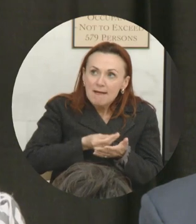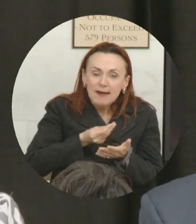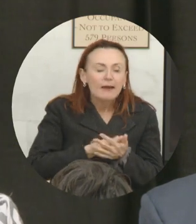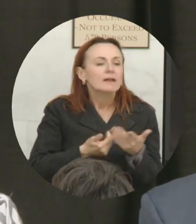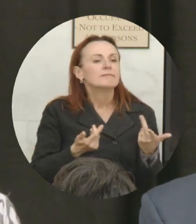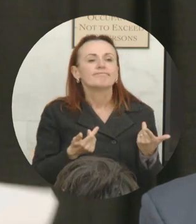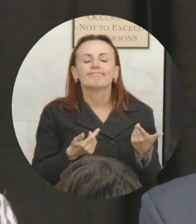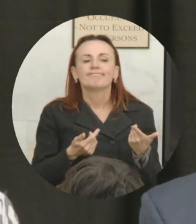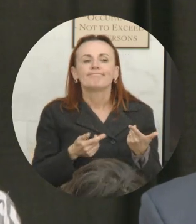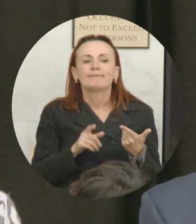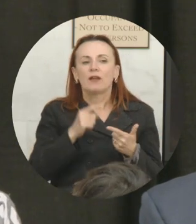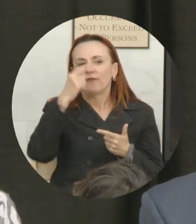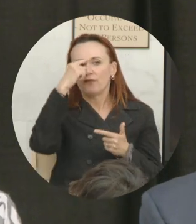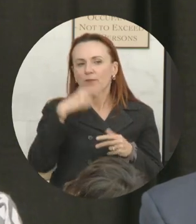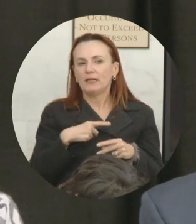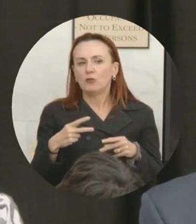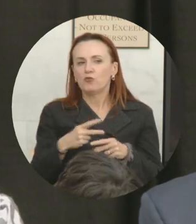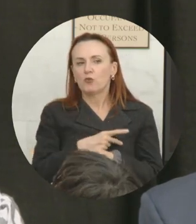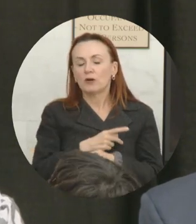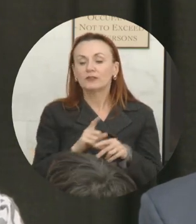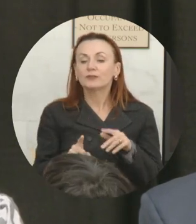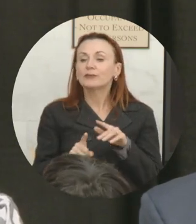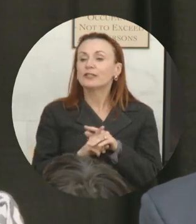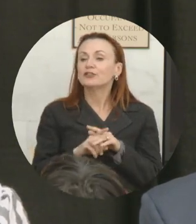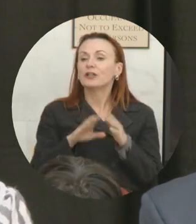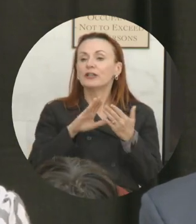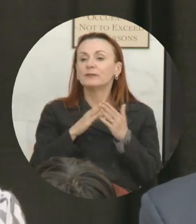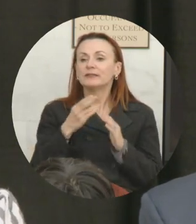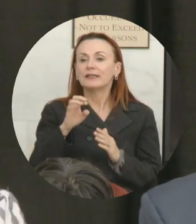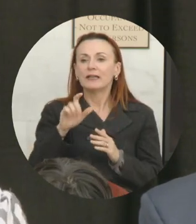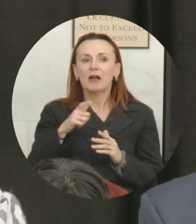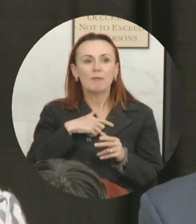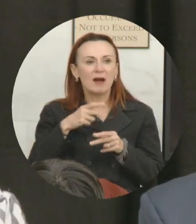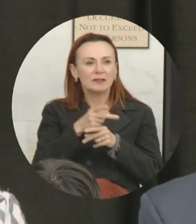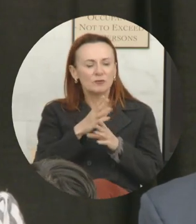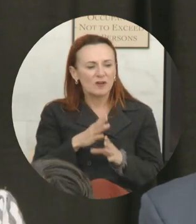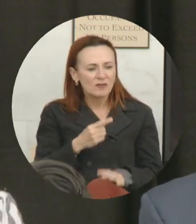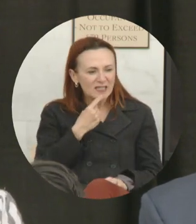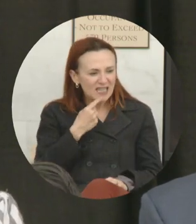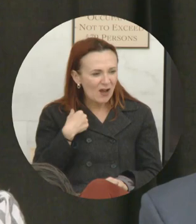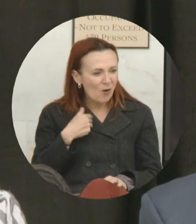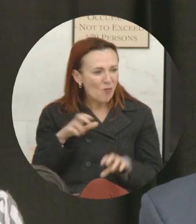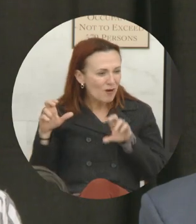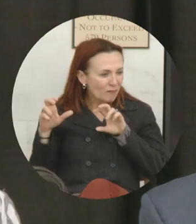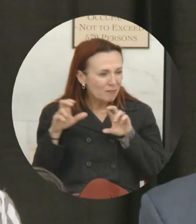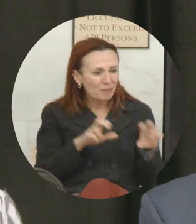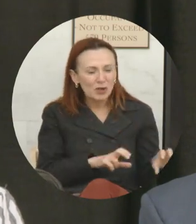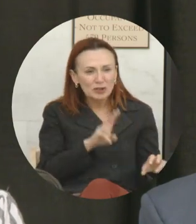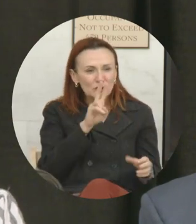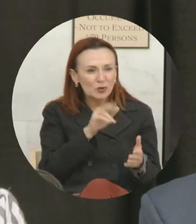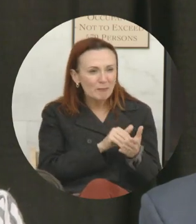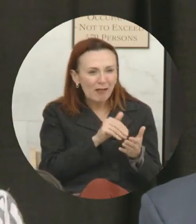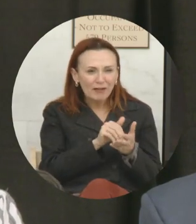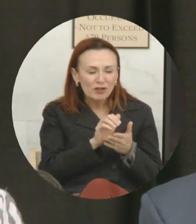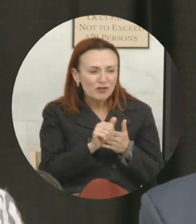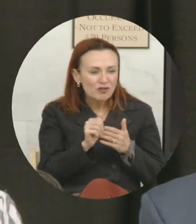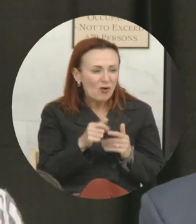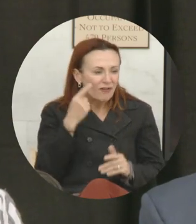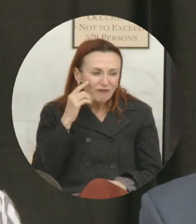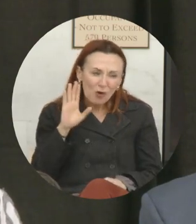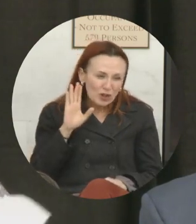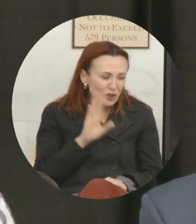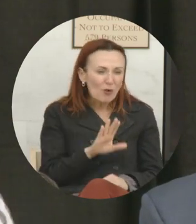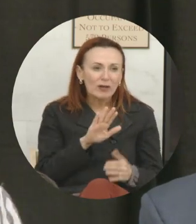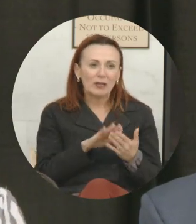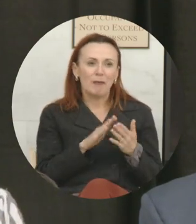part for me is when I came to City Hall and my supervisor said, we put more than $2 million into your